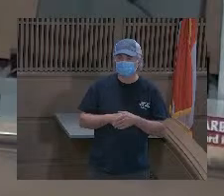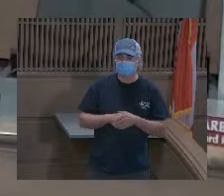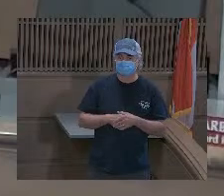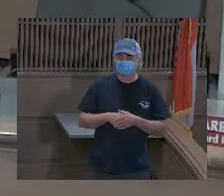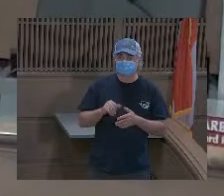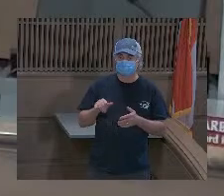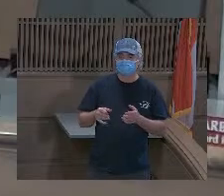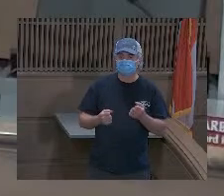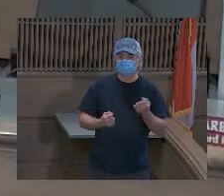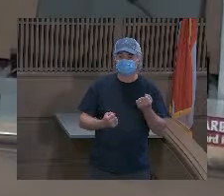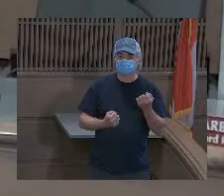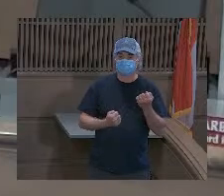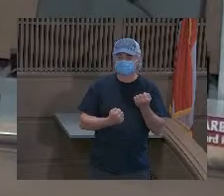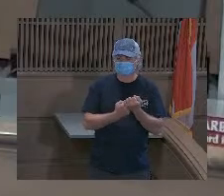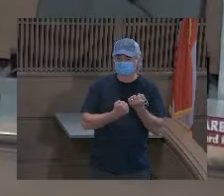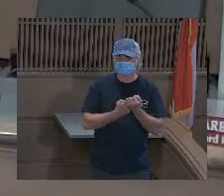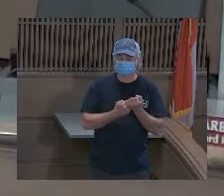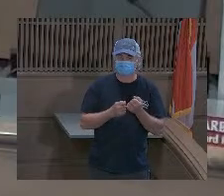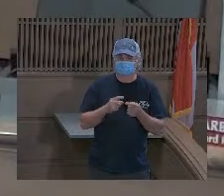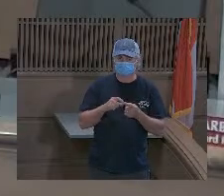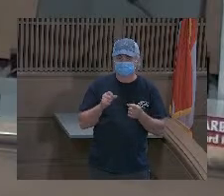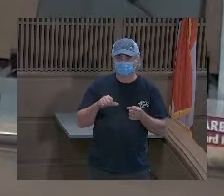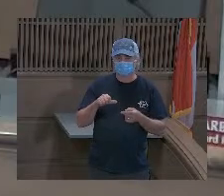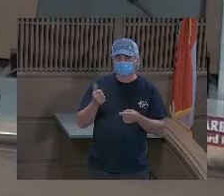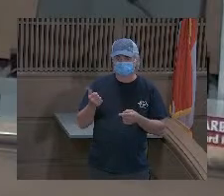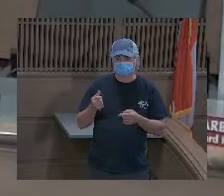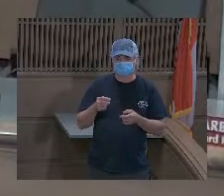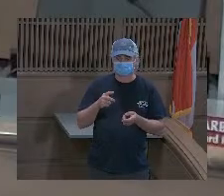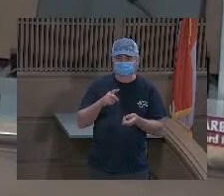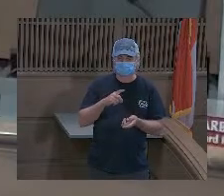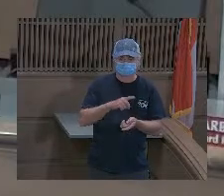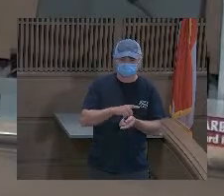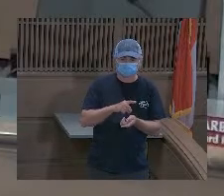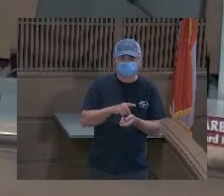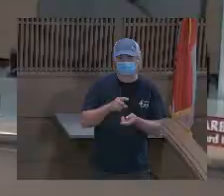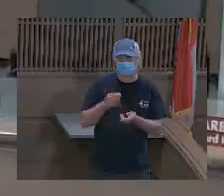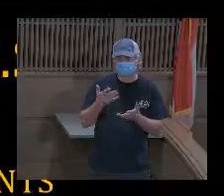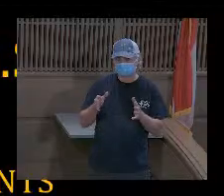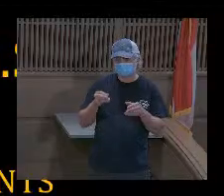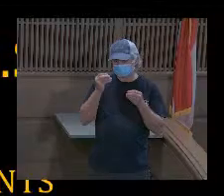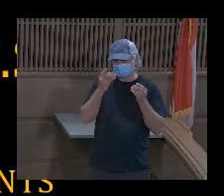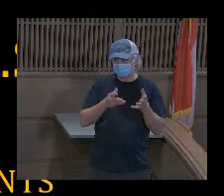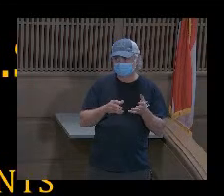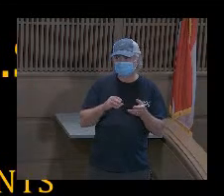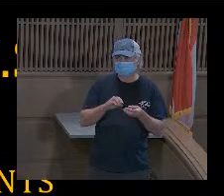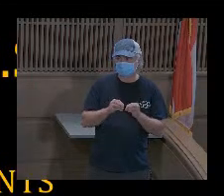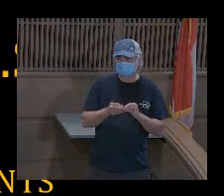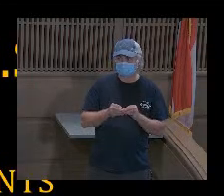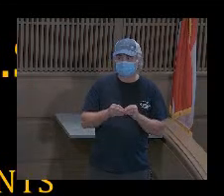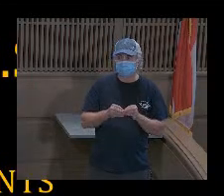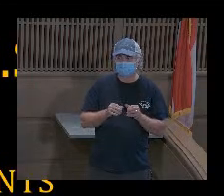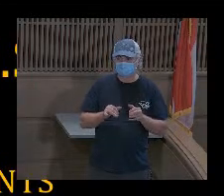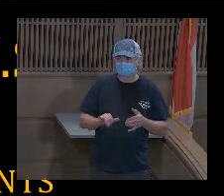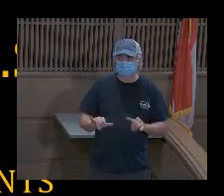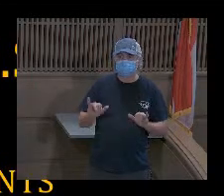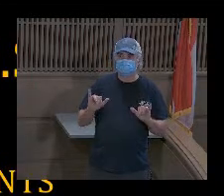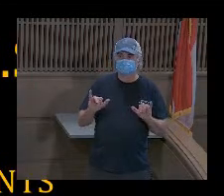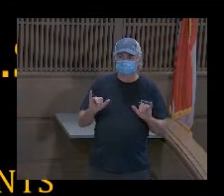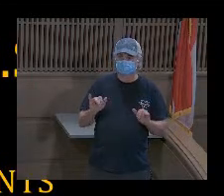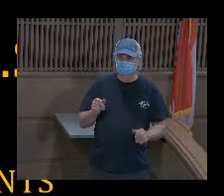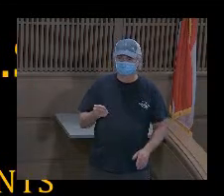the information you've heard from the mayor, from Dr. Hudson, Dr. Ruiz. The numbers are still